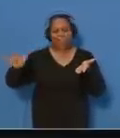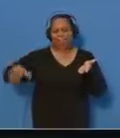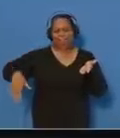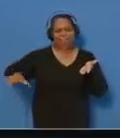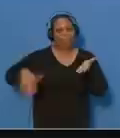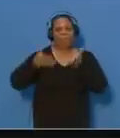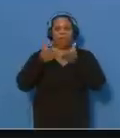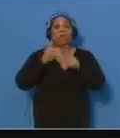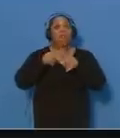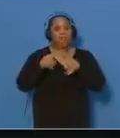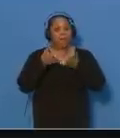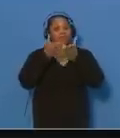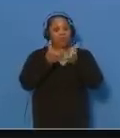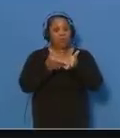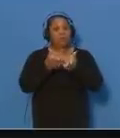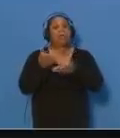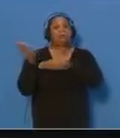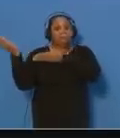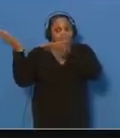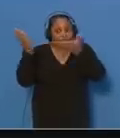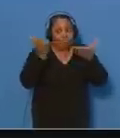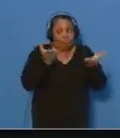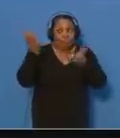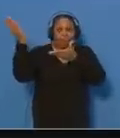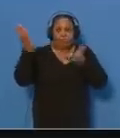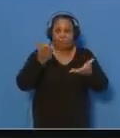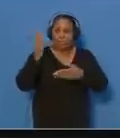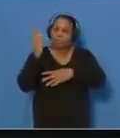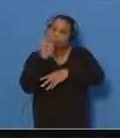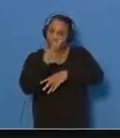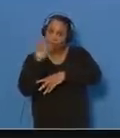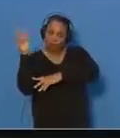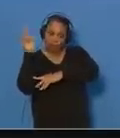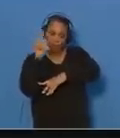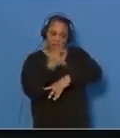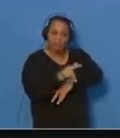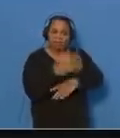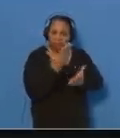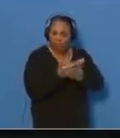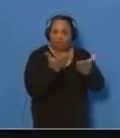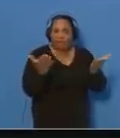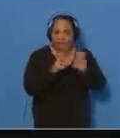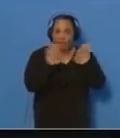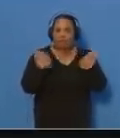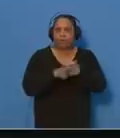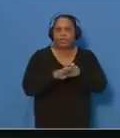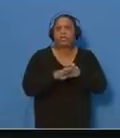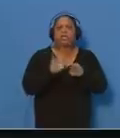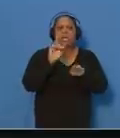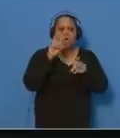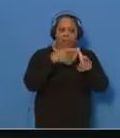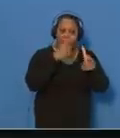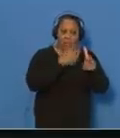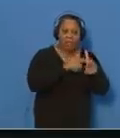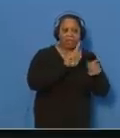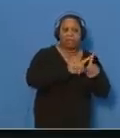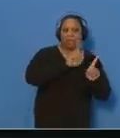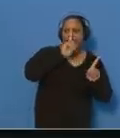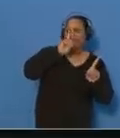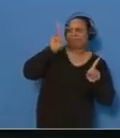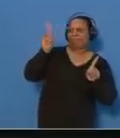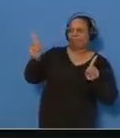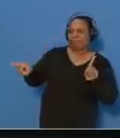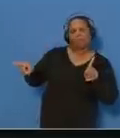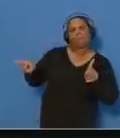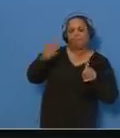line will provide 2 charter flights to bring those travelers home. And once they arrive, they will be required to go to